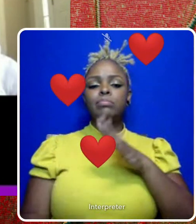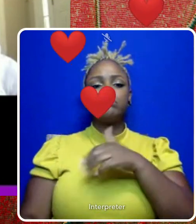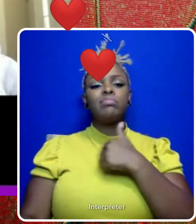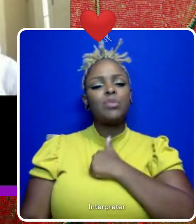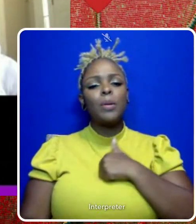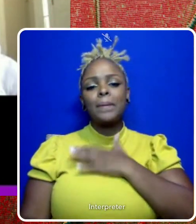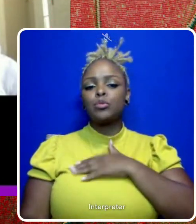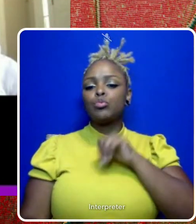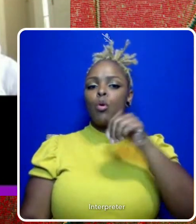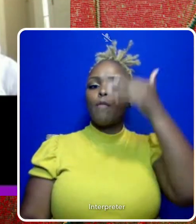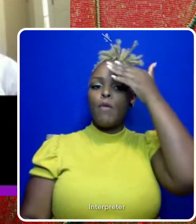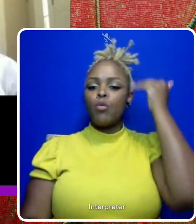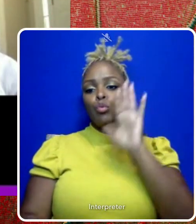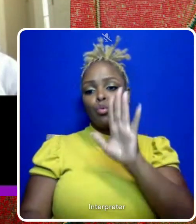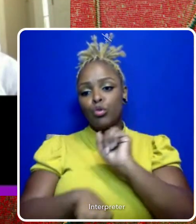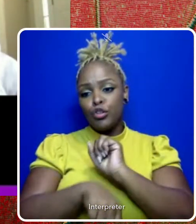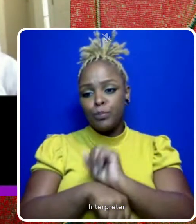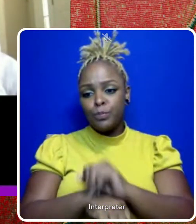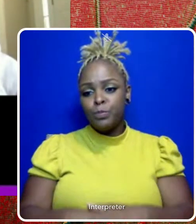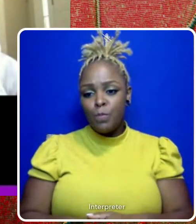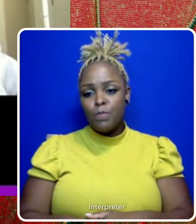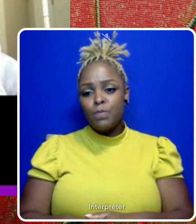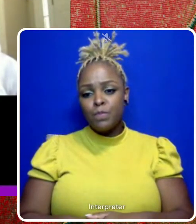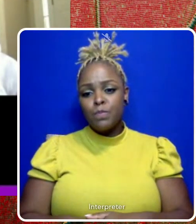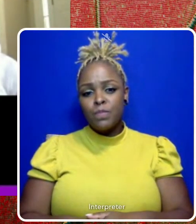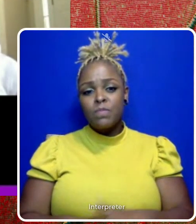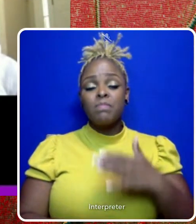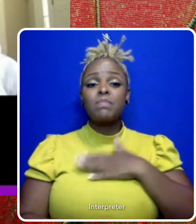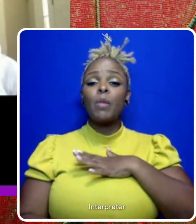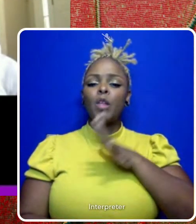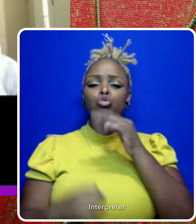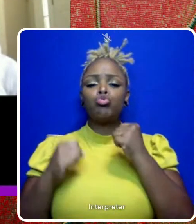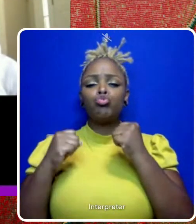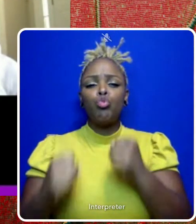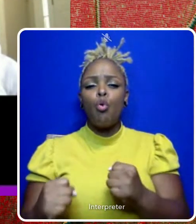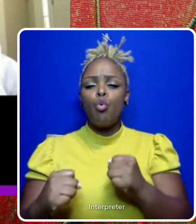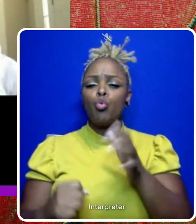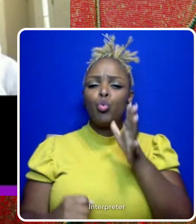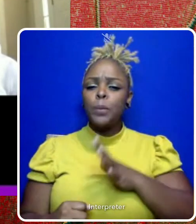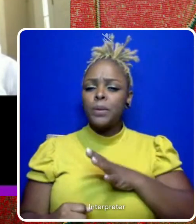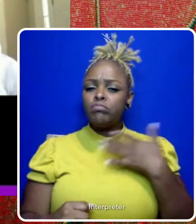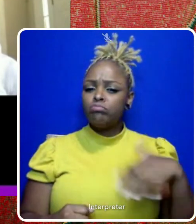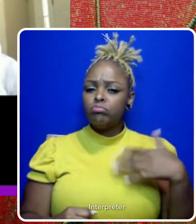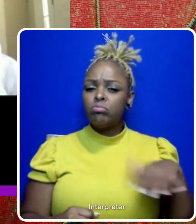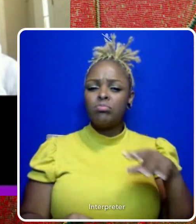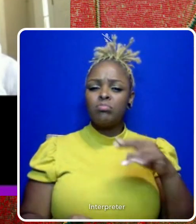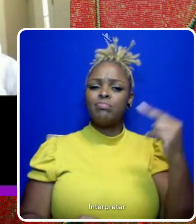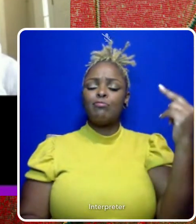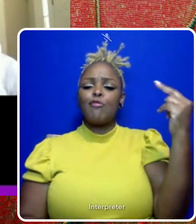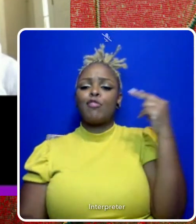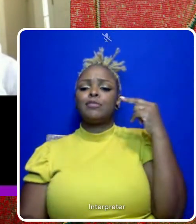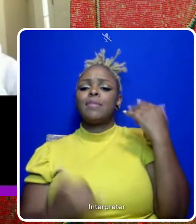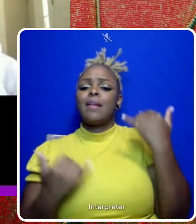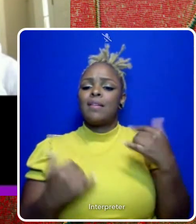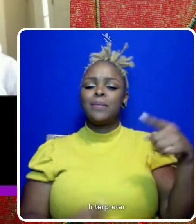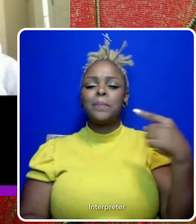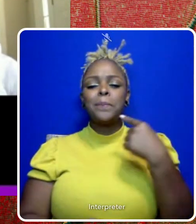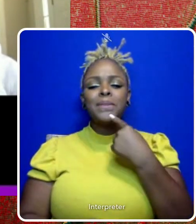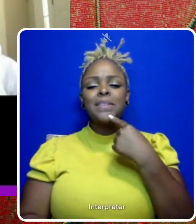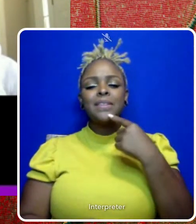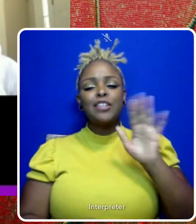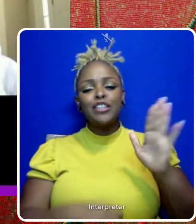My mother is a strong woman. Who watches me now. She misses her country. When I am not her daughter. And